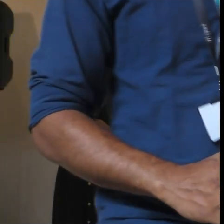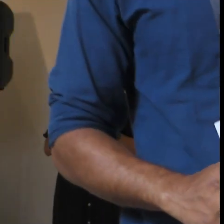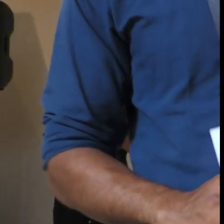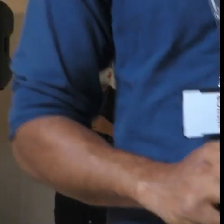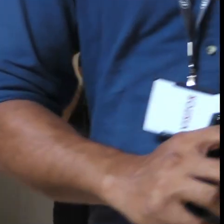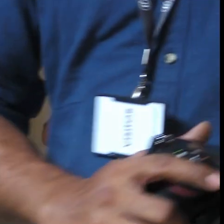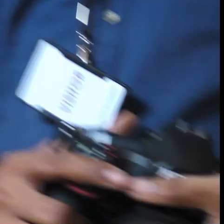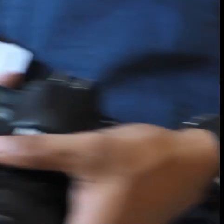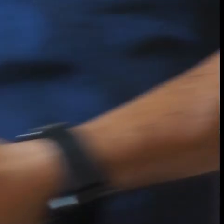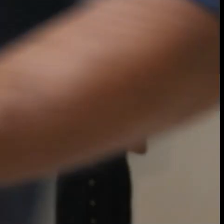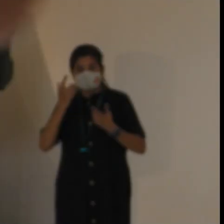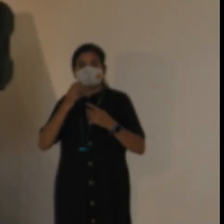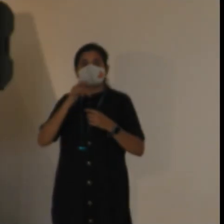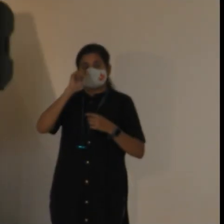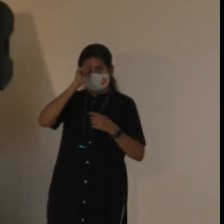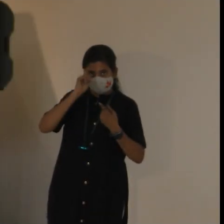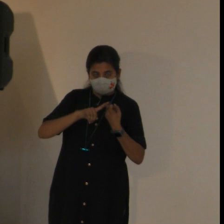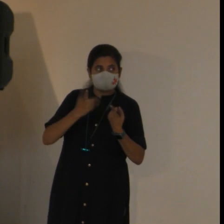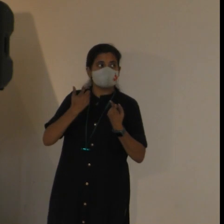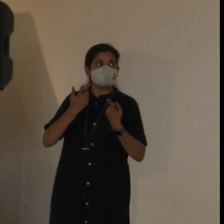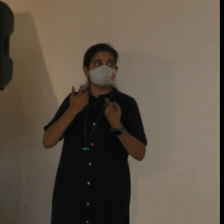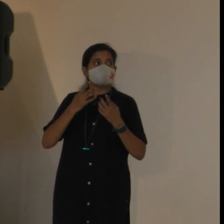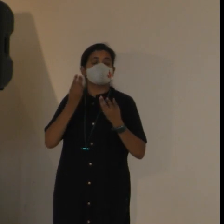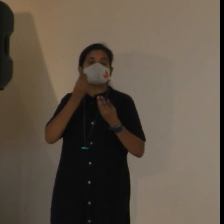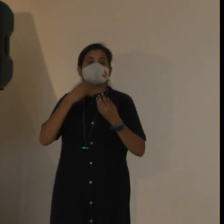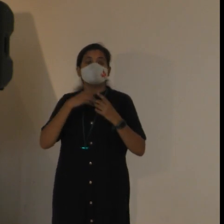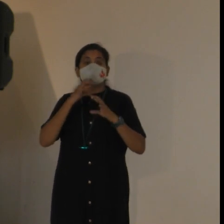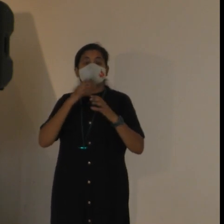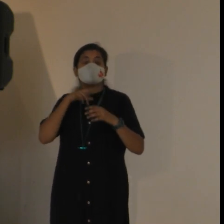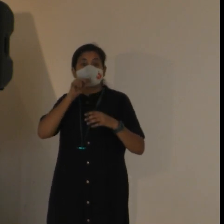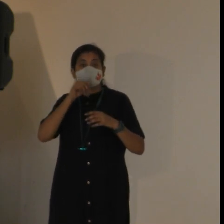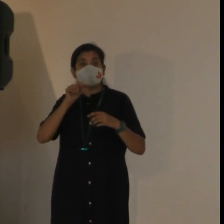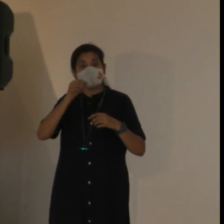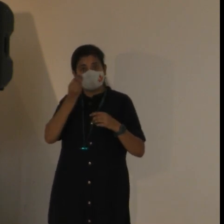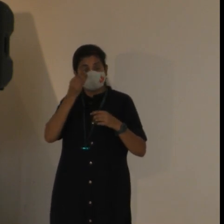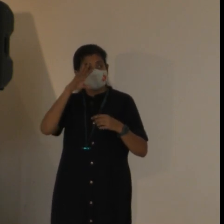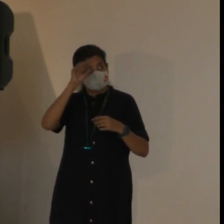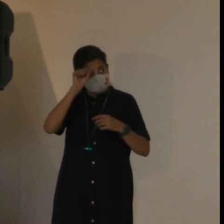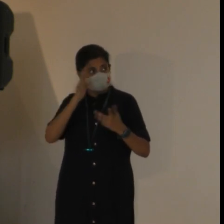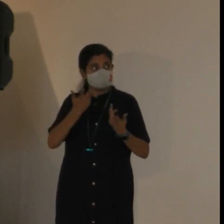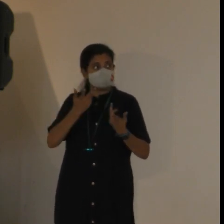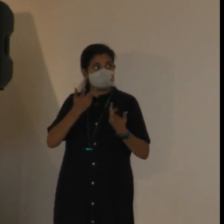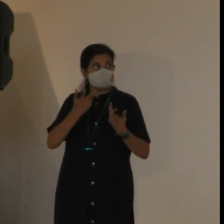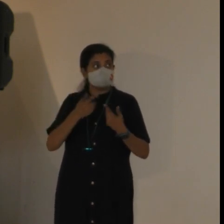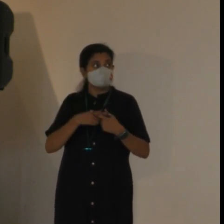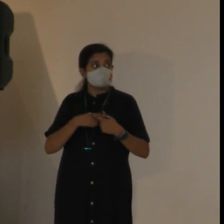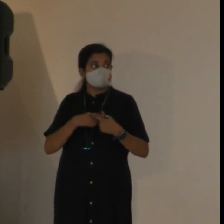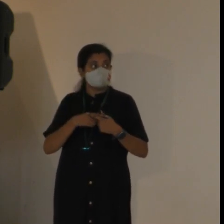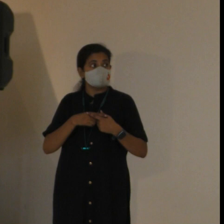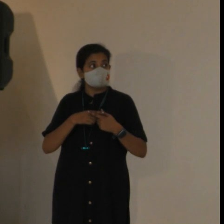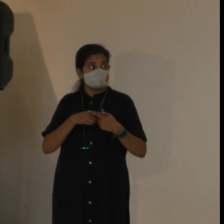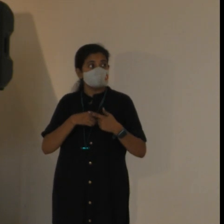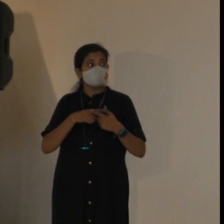if you're understanding English, if you're understanding what I'm saying, and just understand, I'm not talking about whether you can